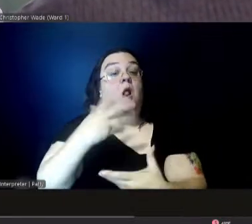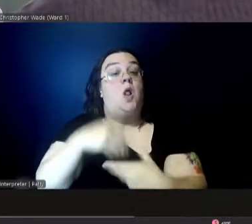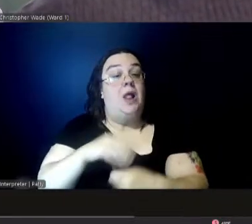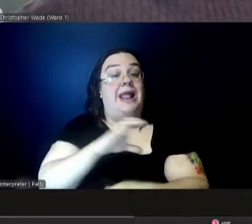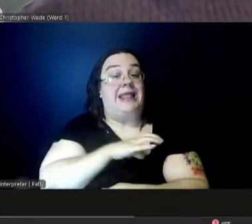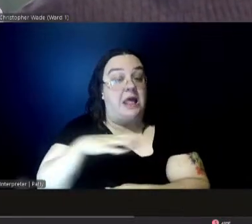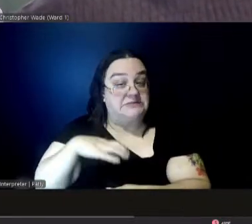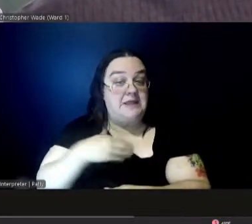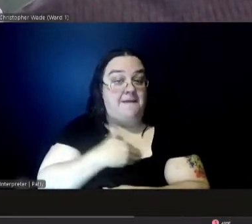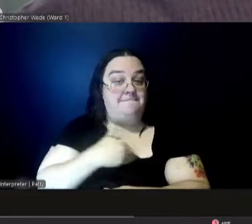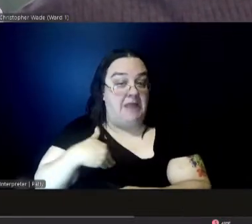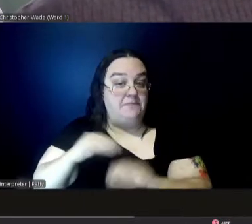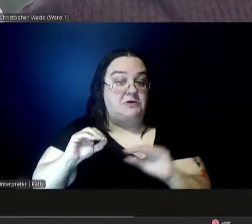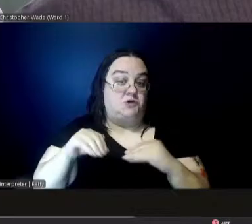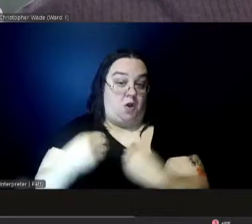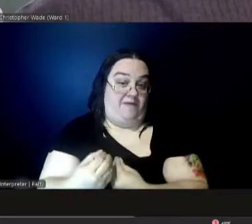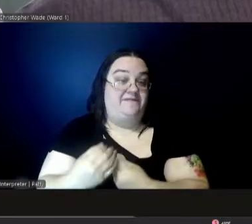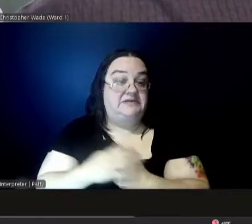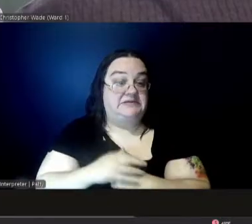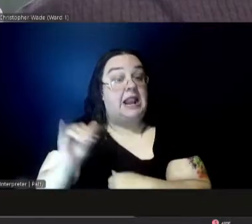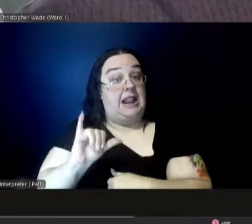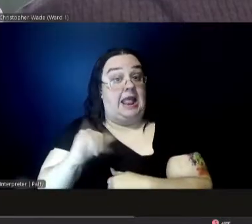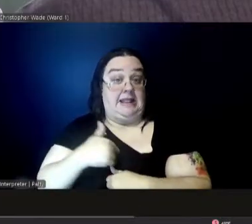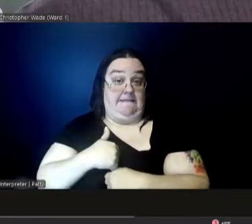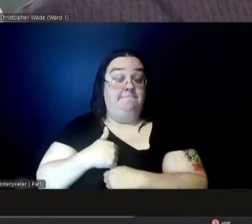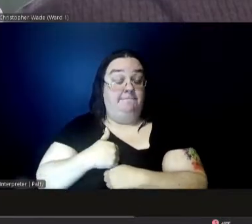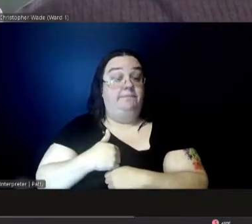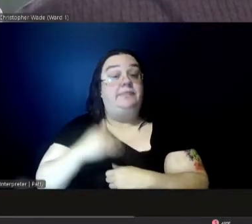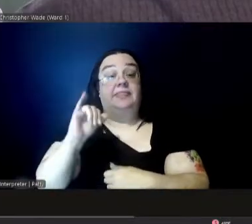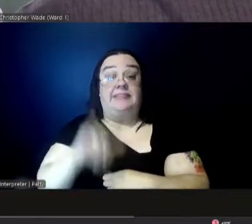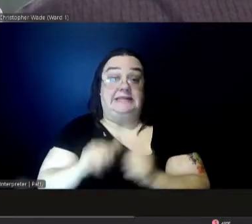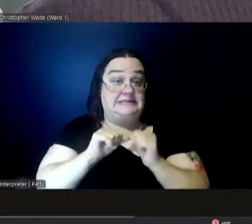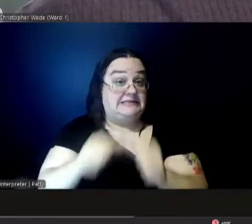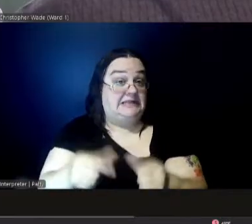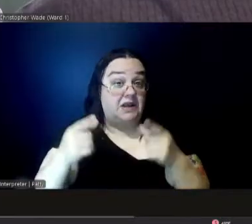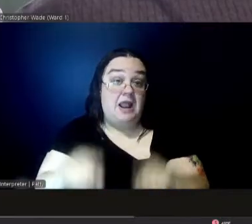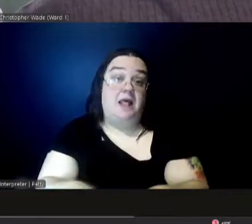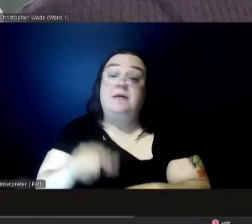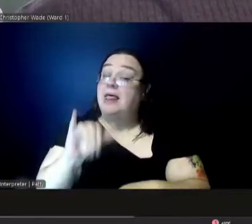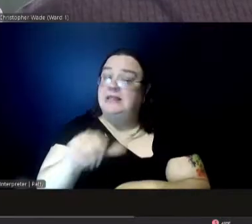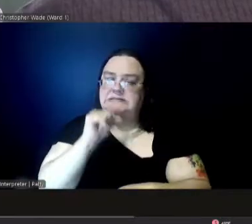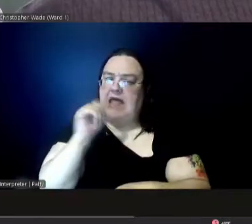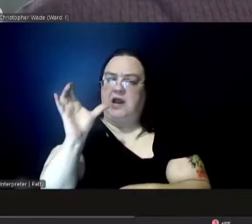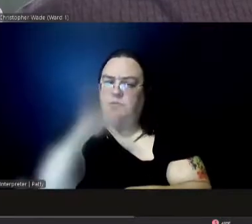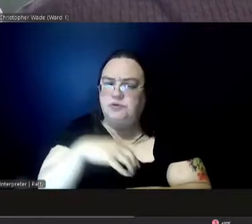office like I am. This continues to happen, and it is not unusual.